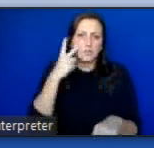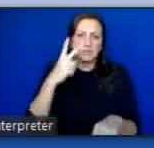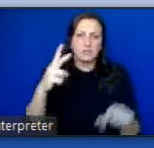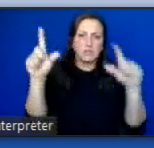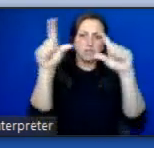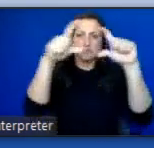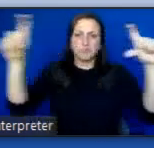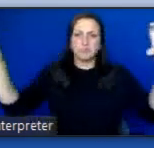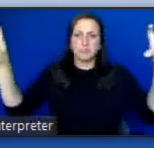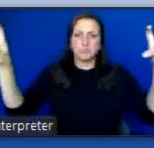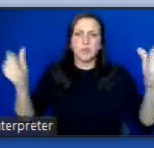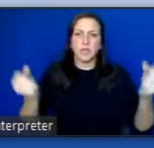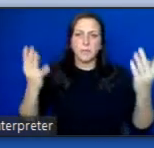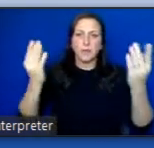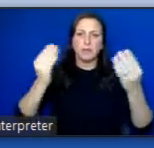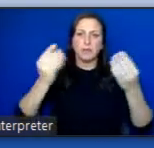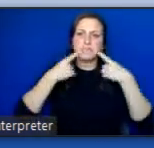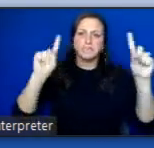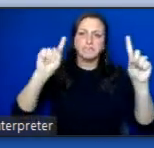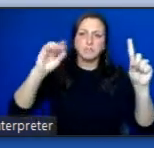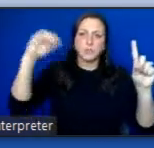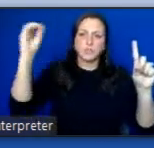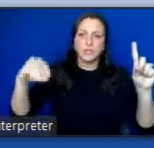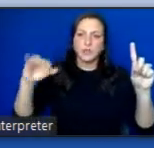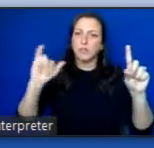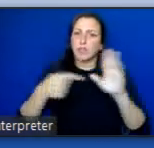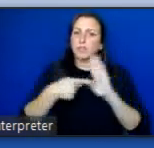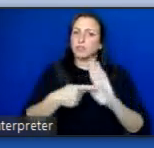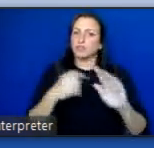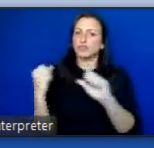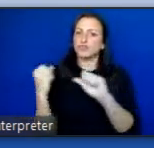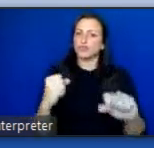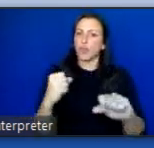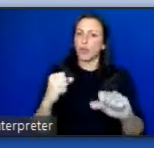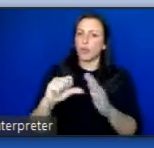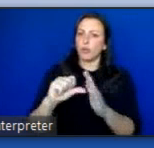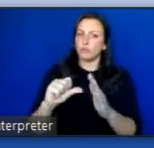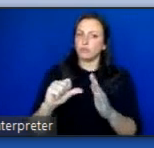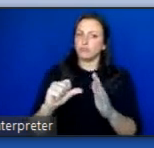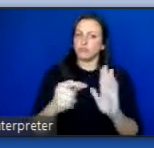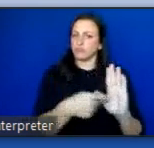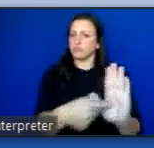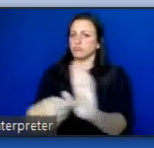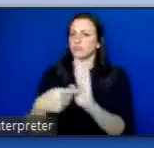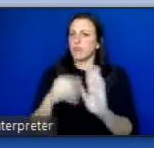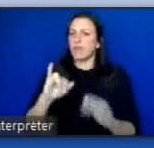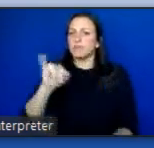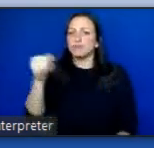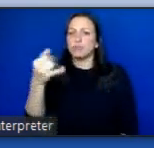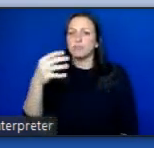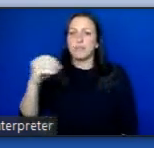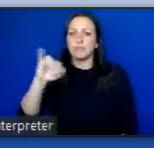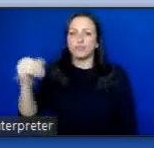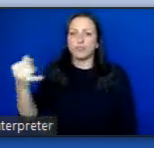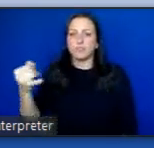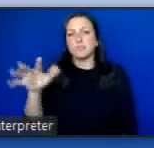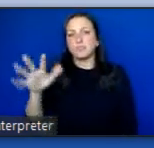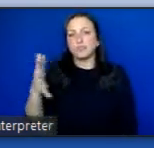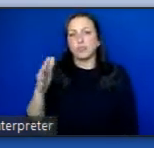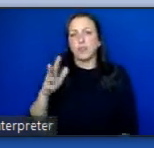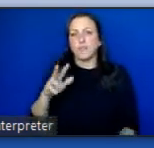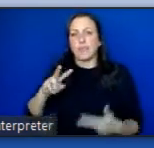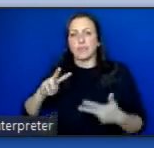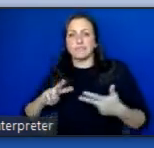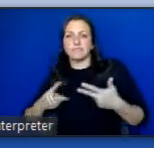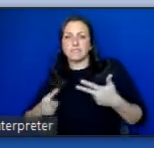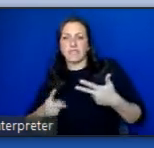efficacy numbers, which seems to have created that strong impression in the public's mind that Johnson & Johnson is sort of a second-tier